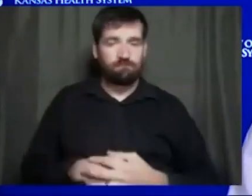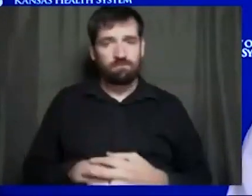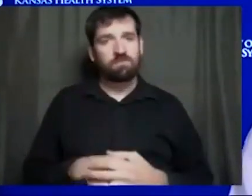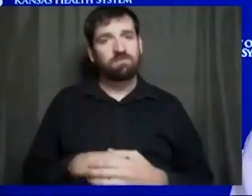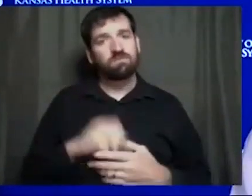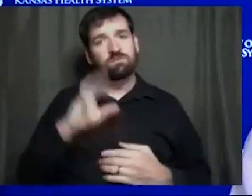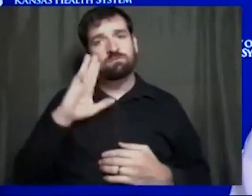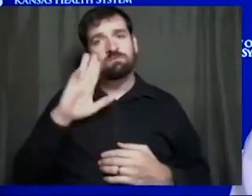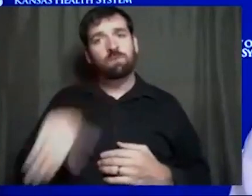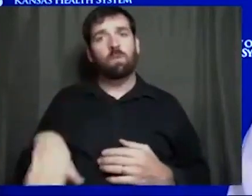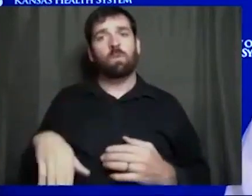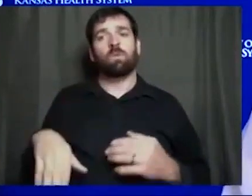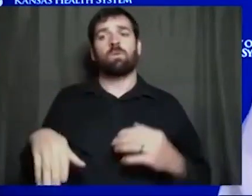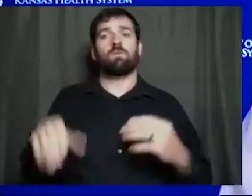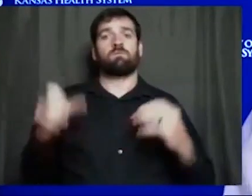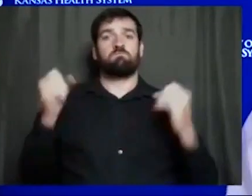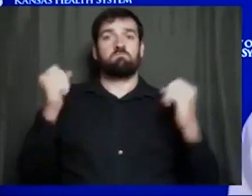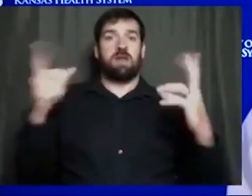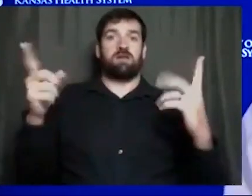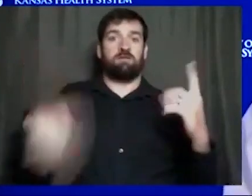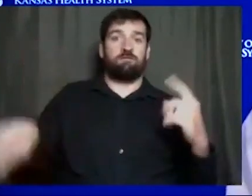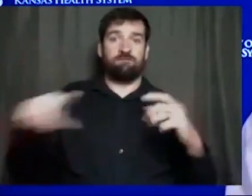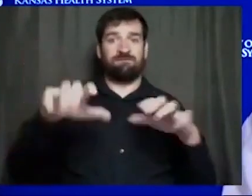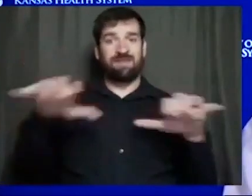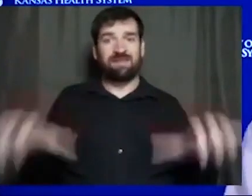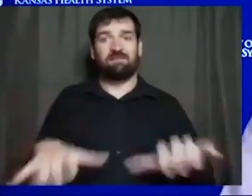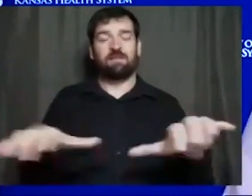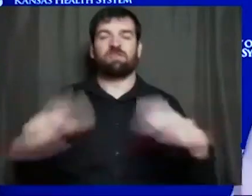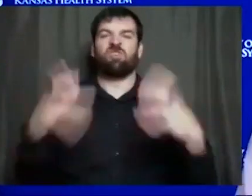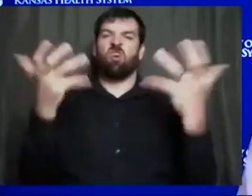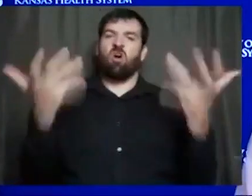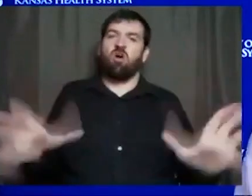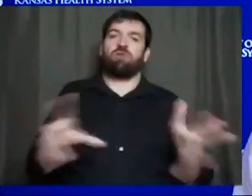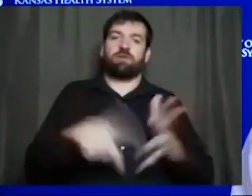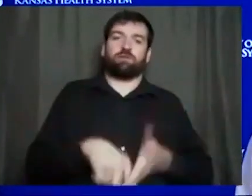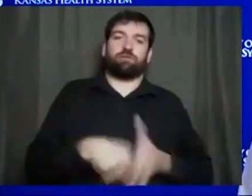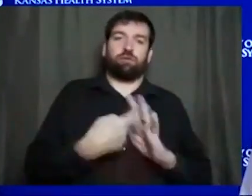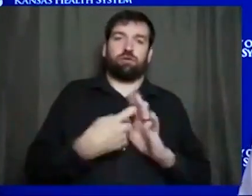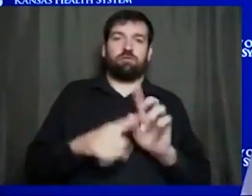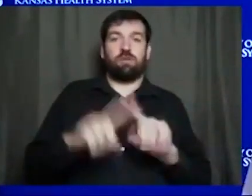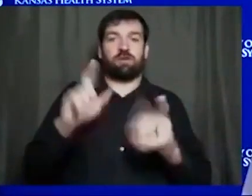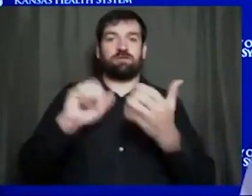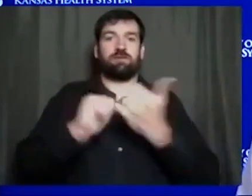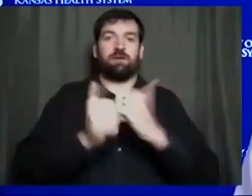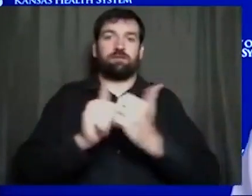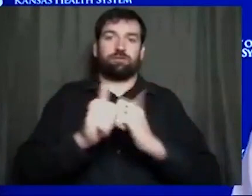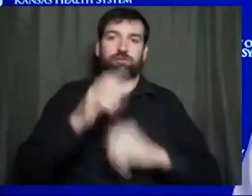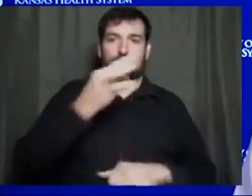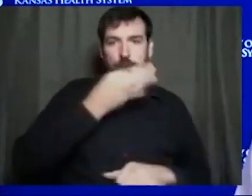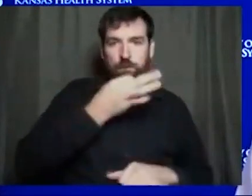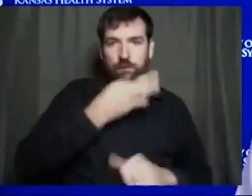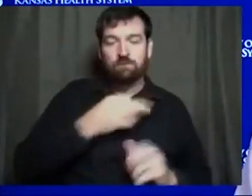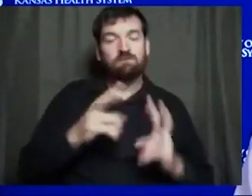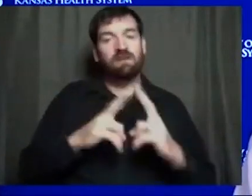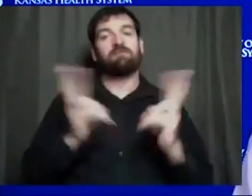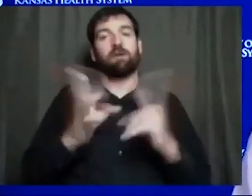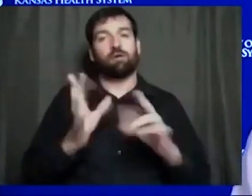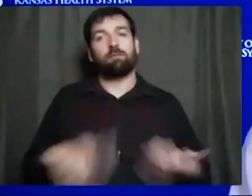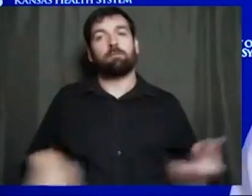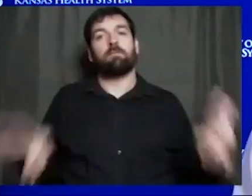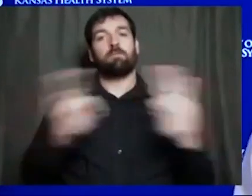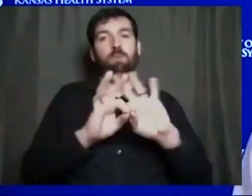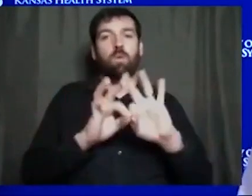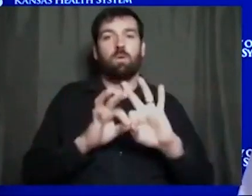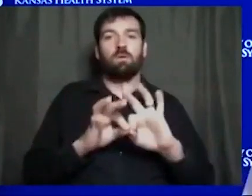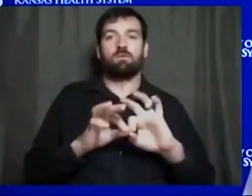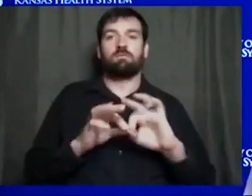those extracurricular activities have already started, but competitions will start soon. And so it's very important to be able to allow kids to